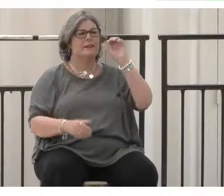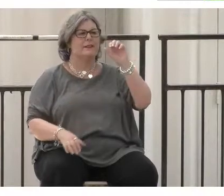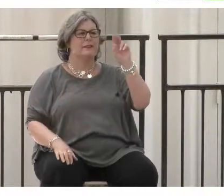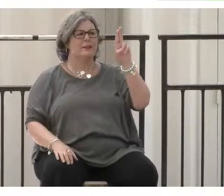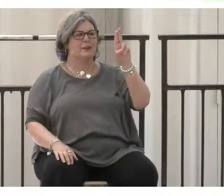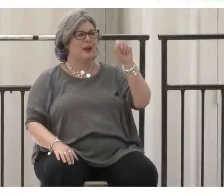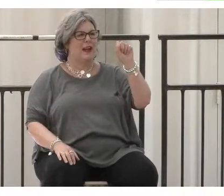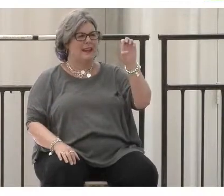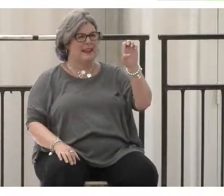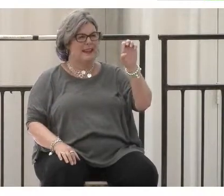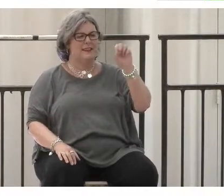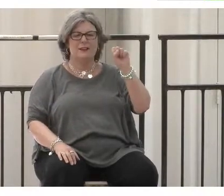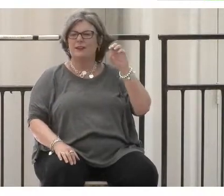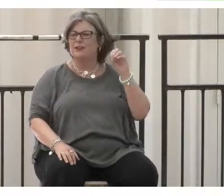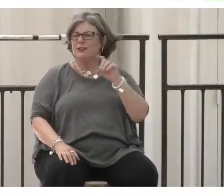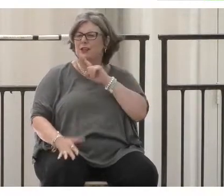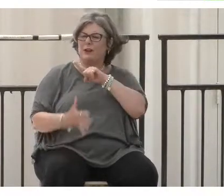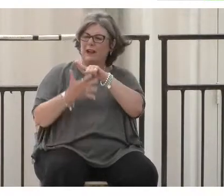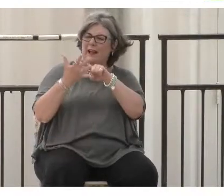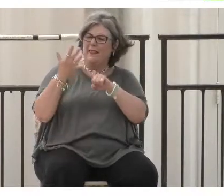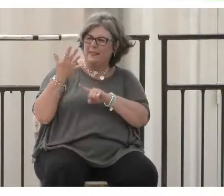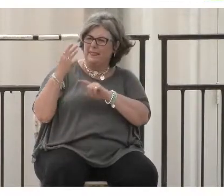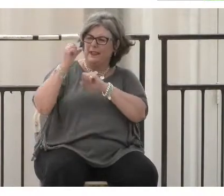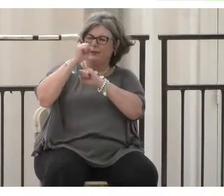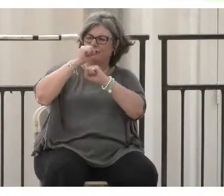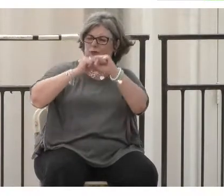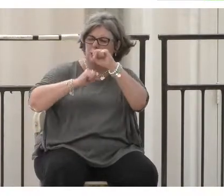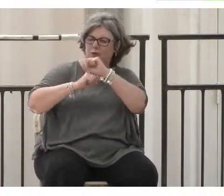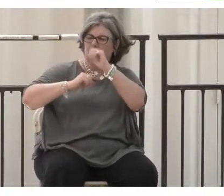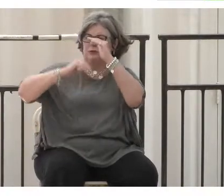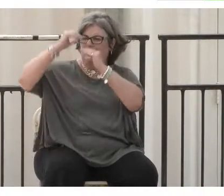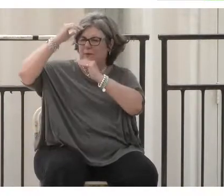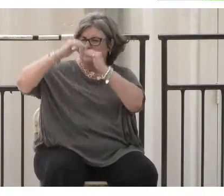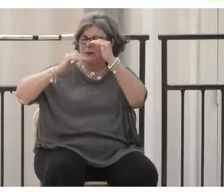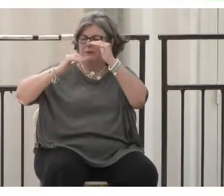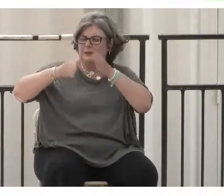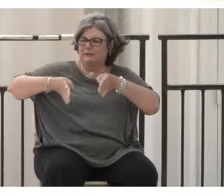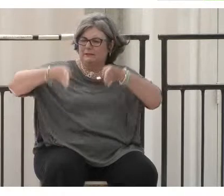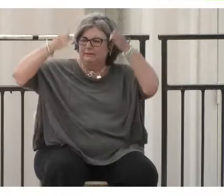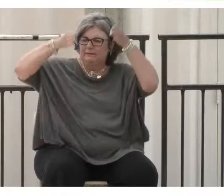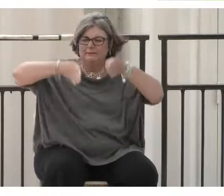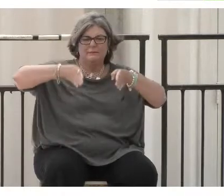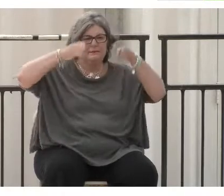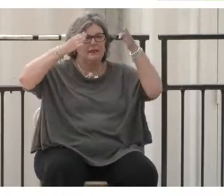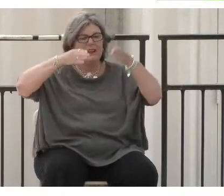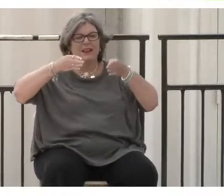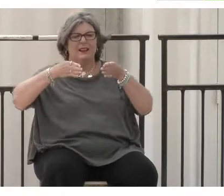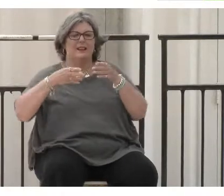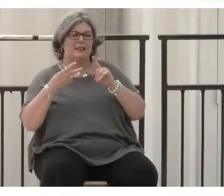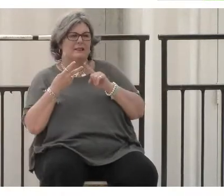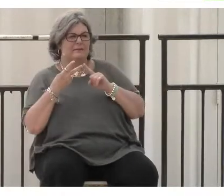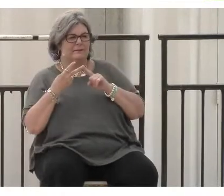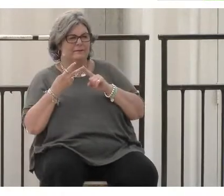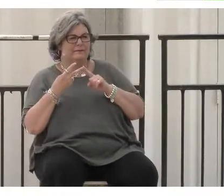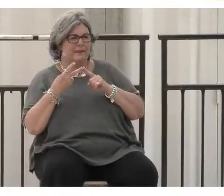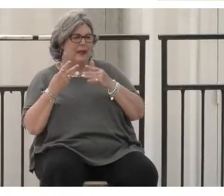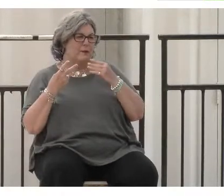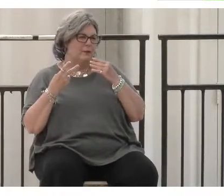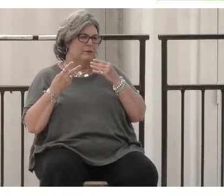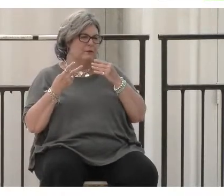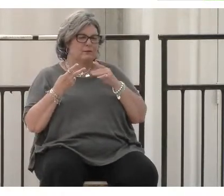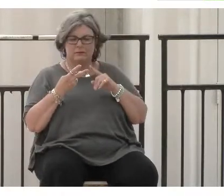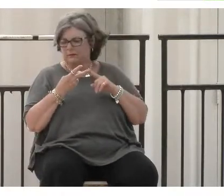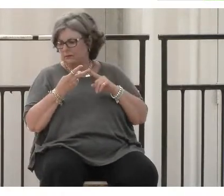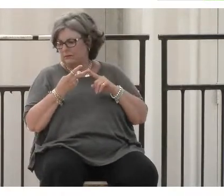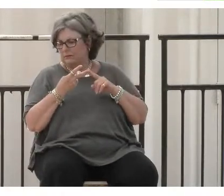itself. And these structures effectively captured wind, whether at the high level, which was through Barjils,